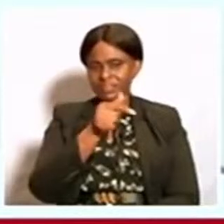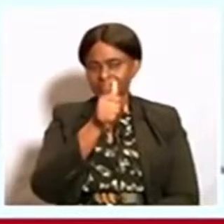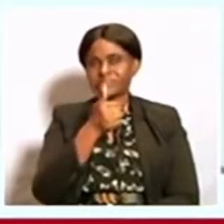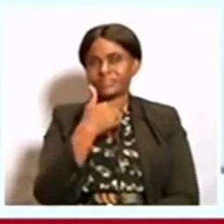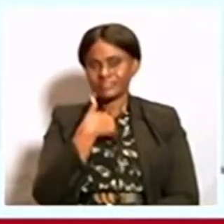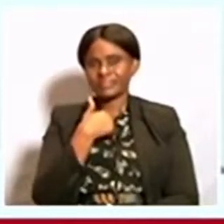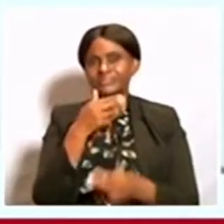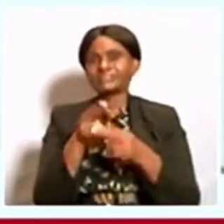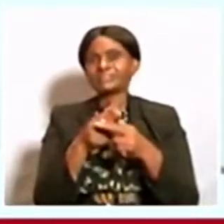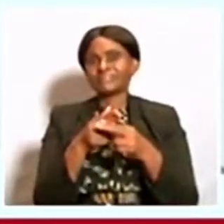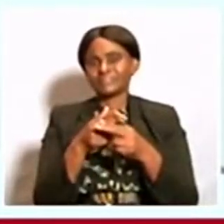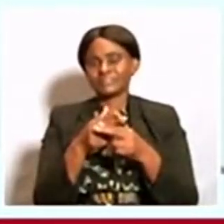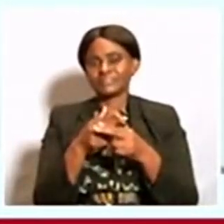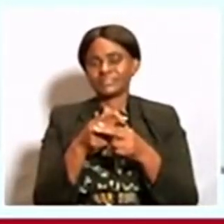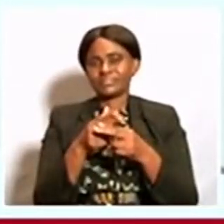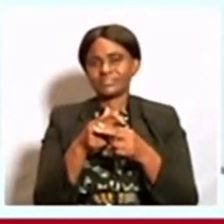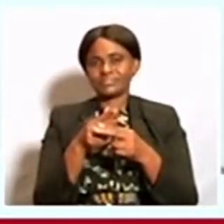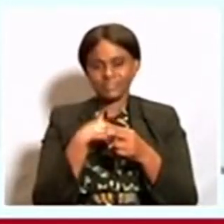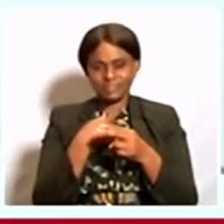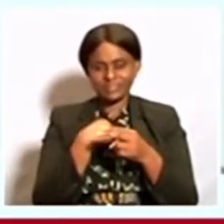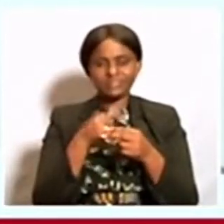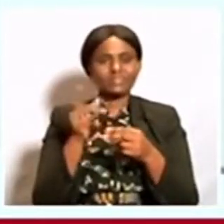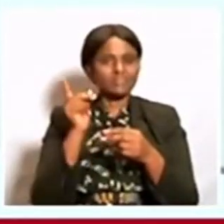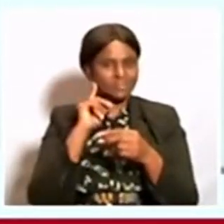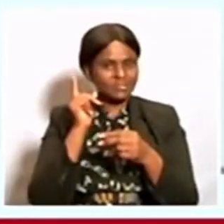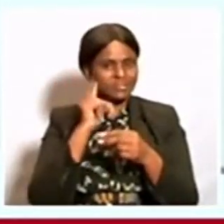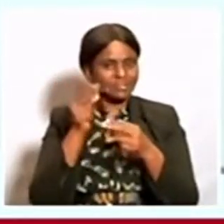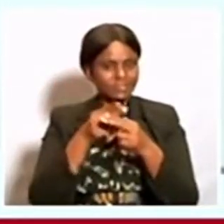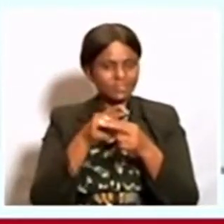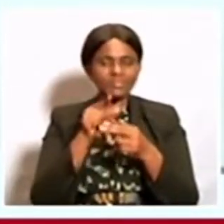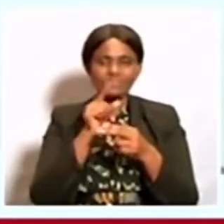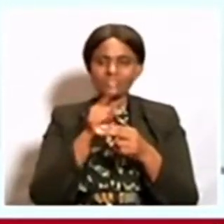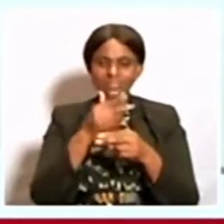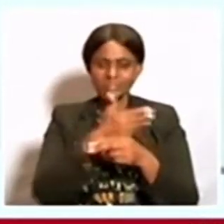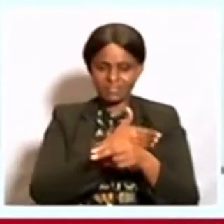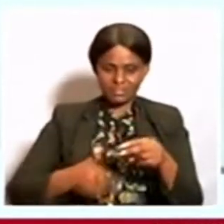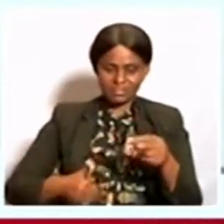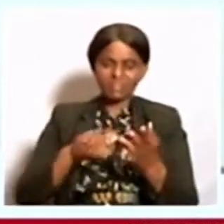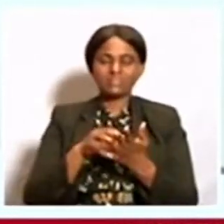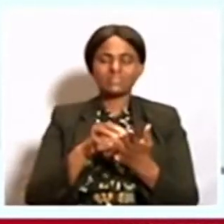one, and I got the short one, that this is a very serious matter.